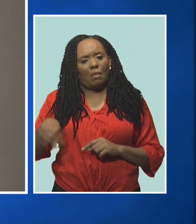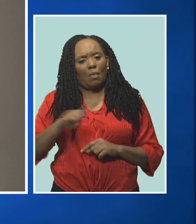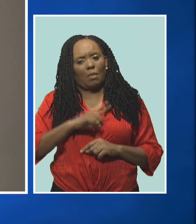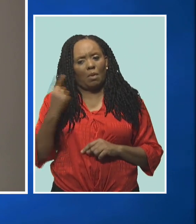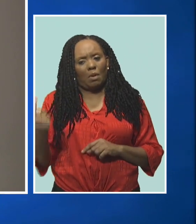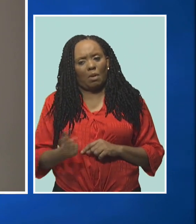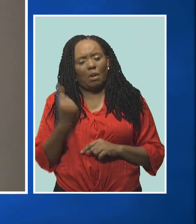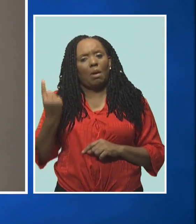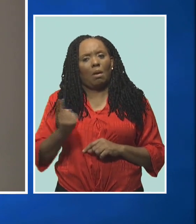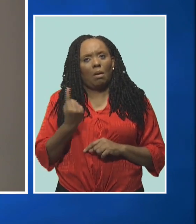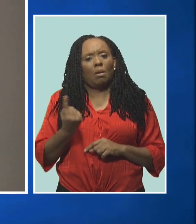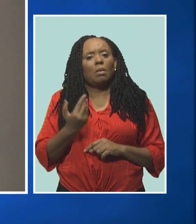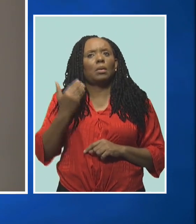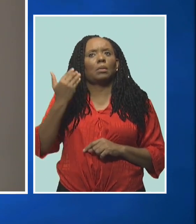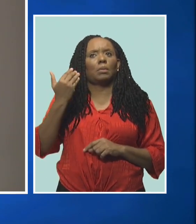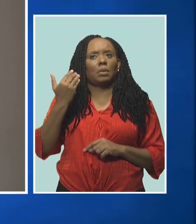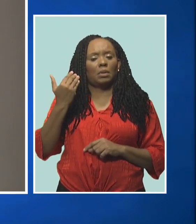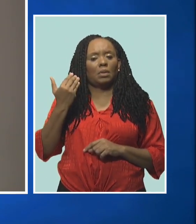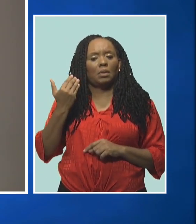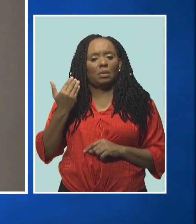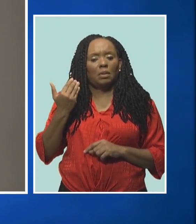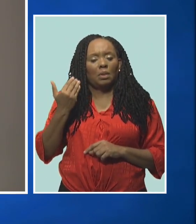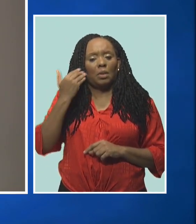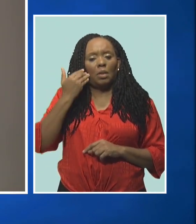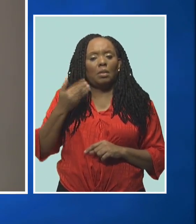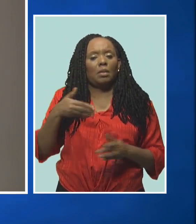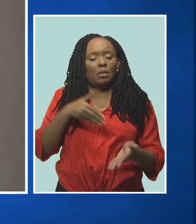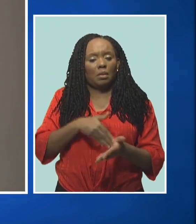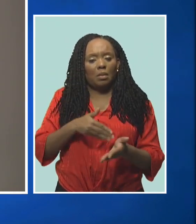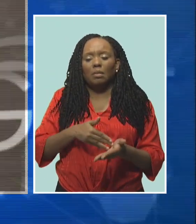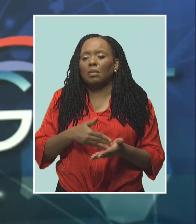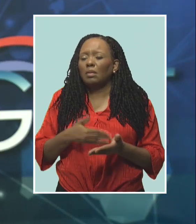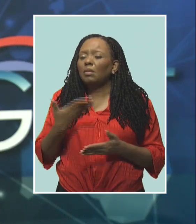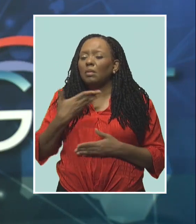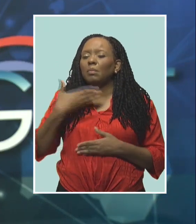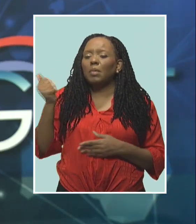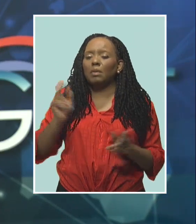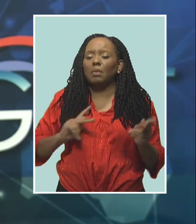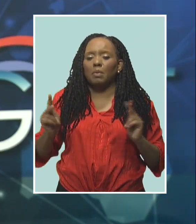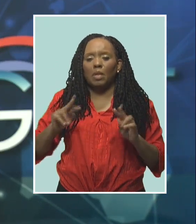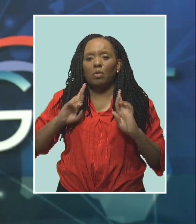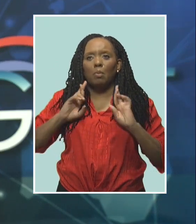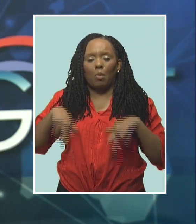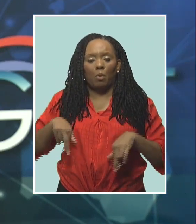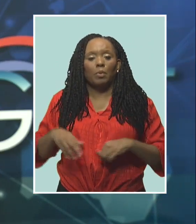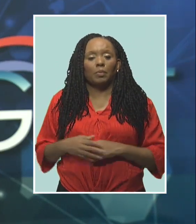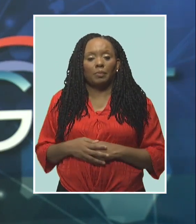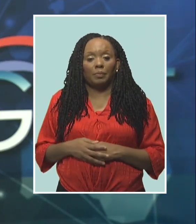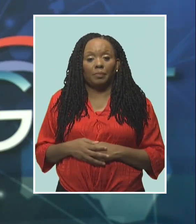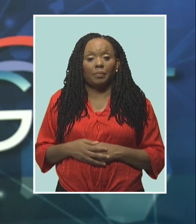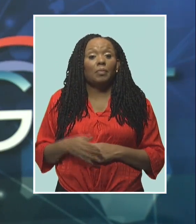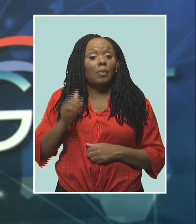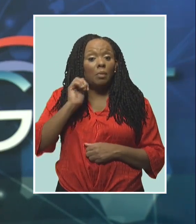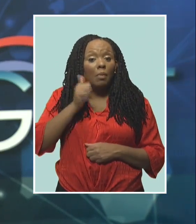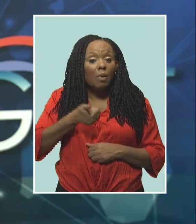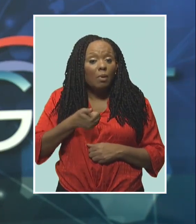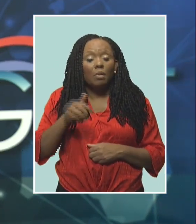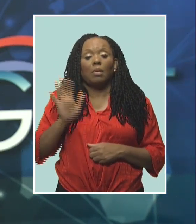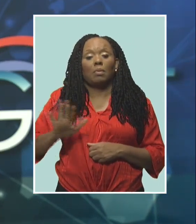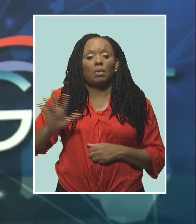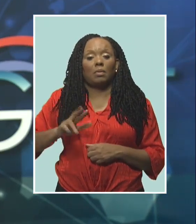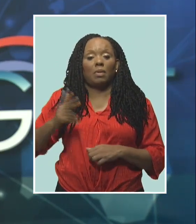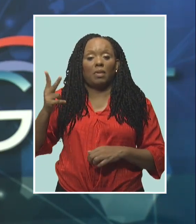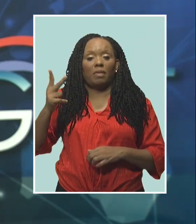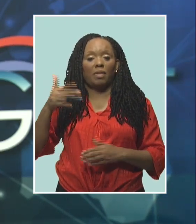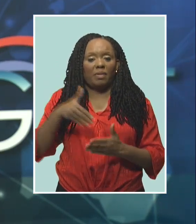that doctors were our best reporters. Tomorrow, just around 3,000 young